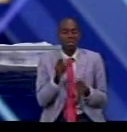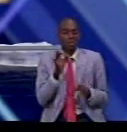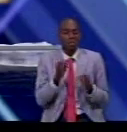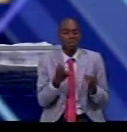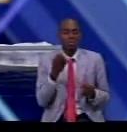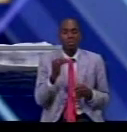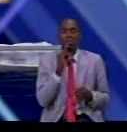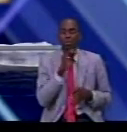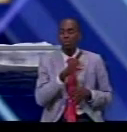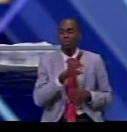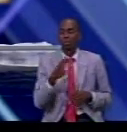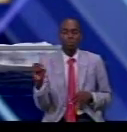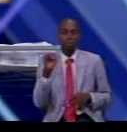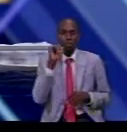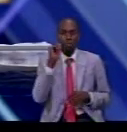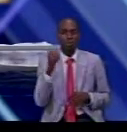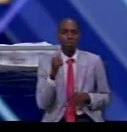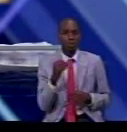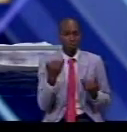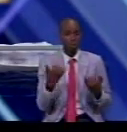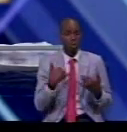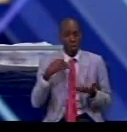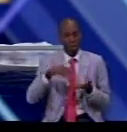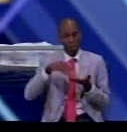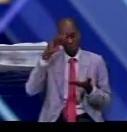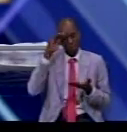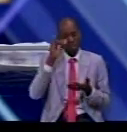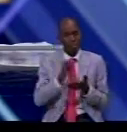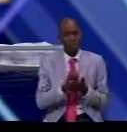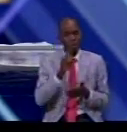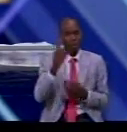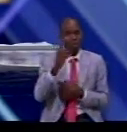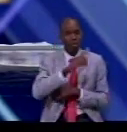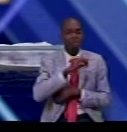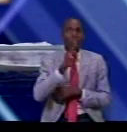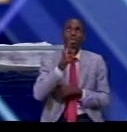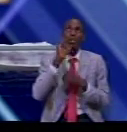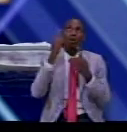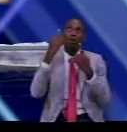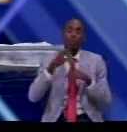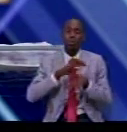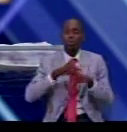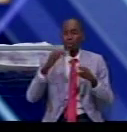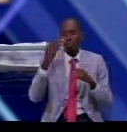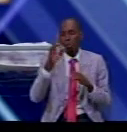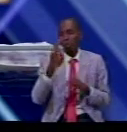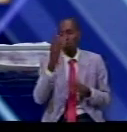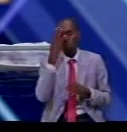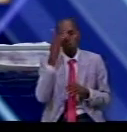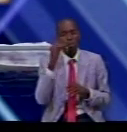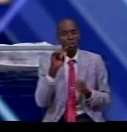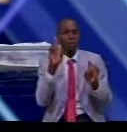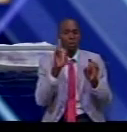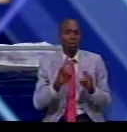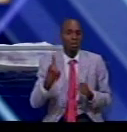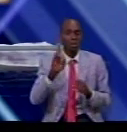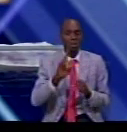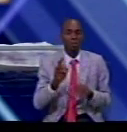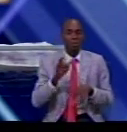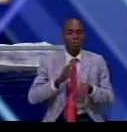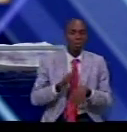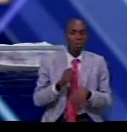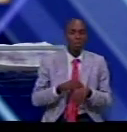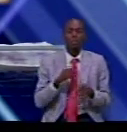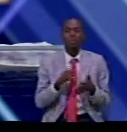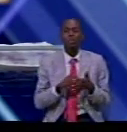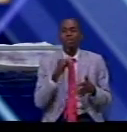had, a day is coming. A day is coming. And nobody knows that date. It is a day appointed